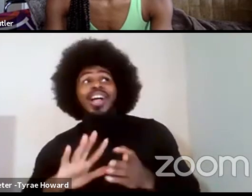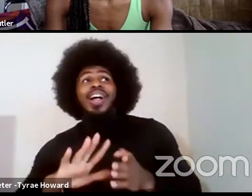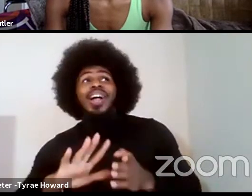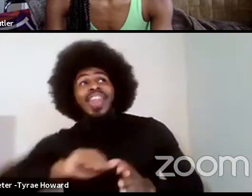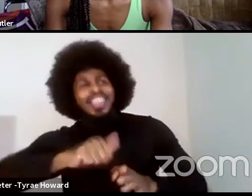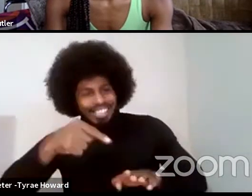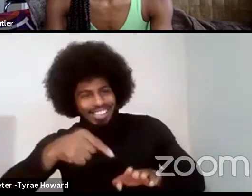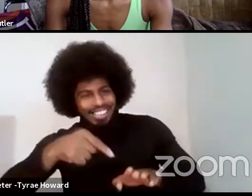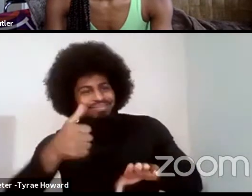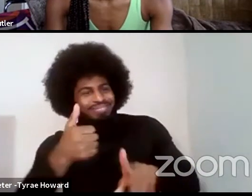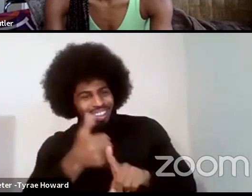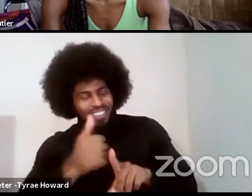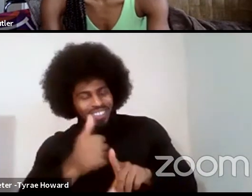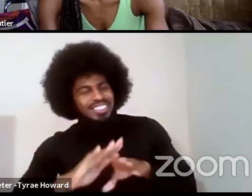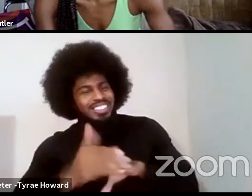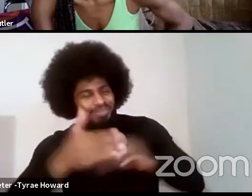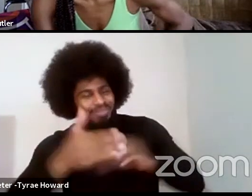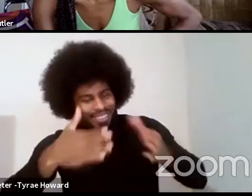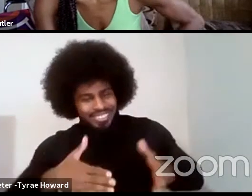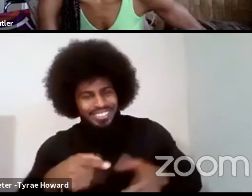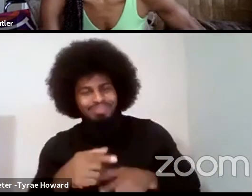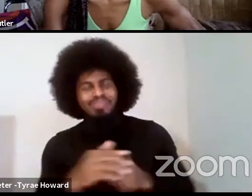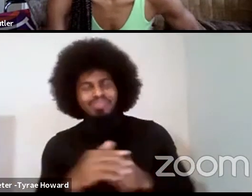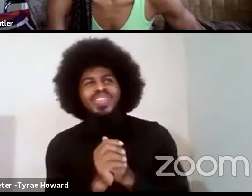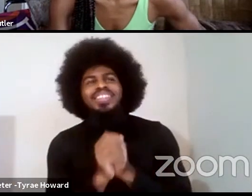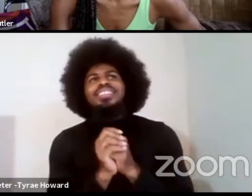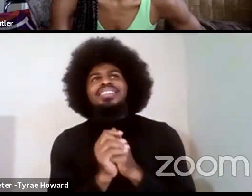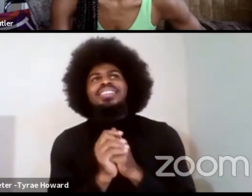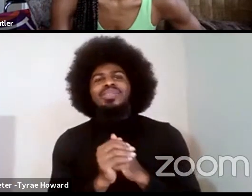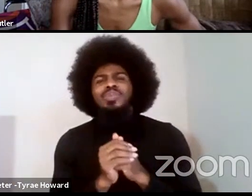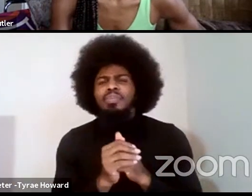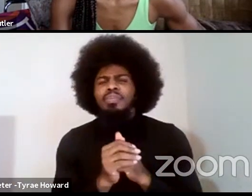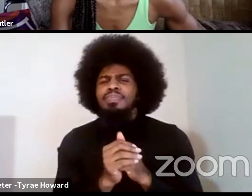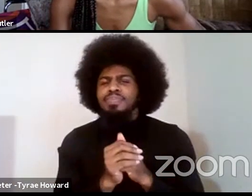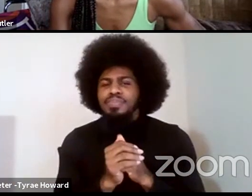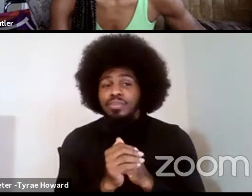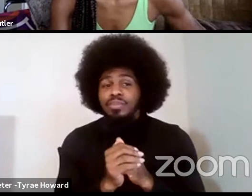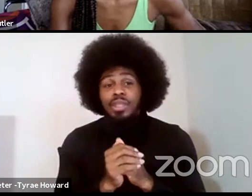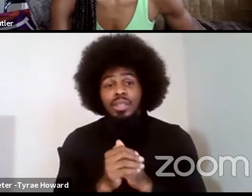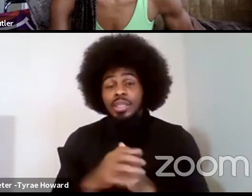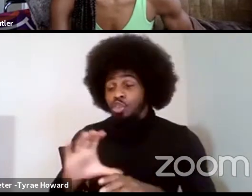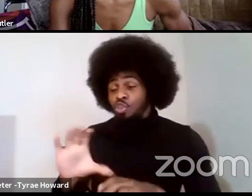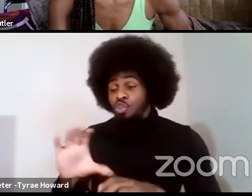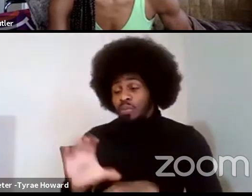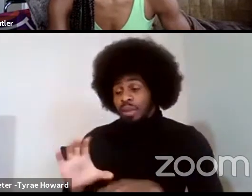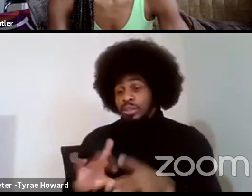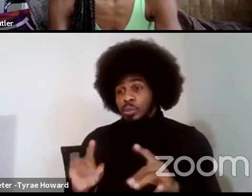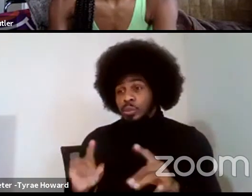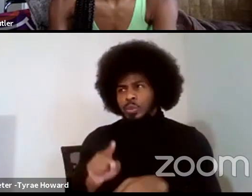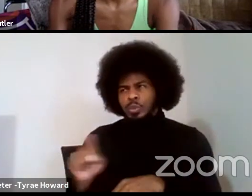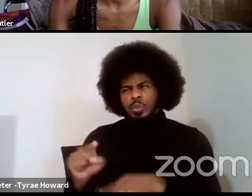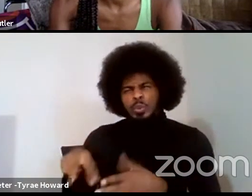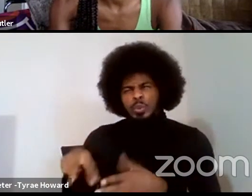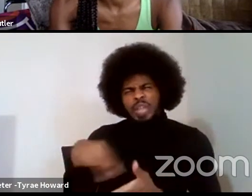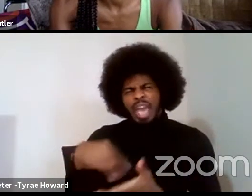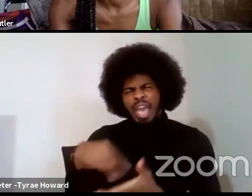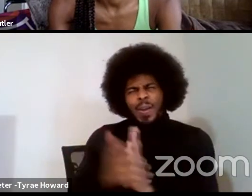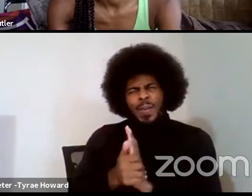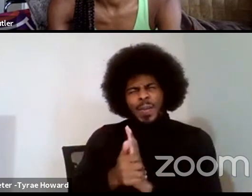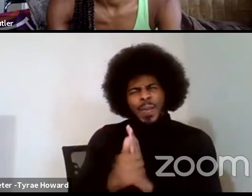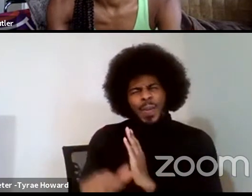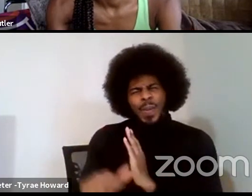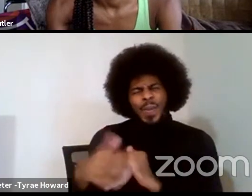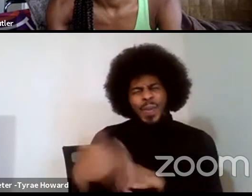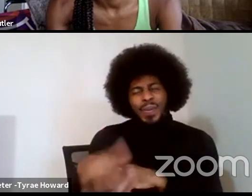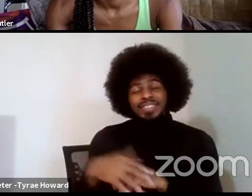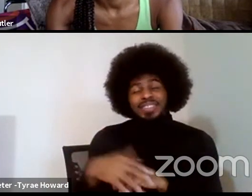is still in the company. And can dance his butt off, come on. Yeah. I'm trying to think that Stephanie, I